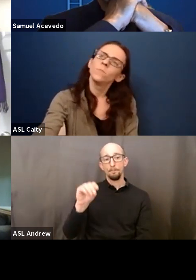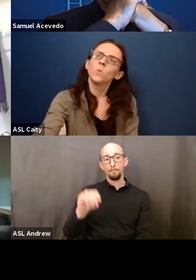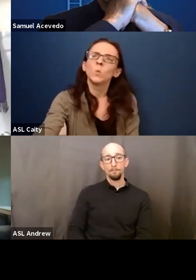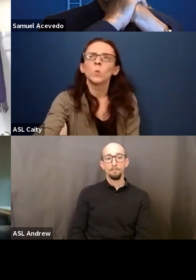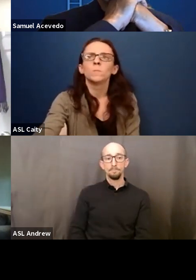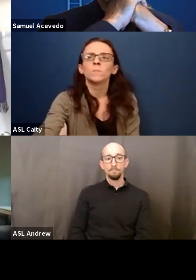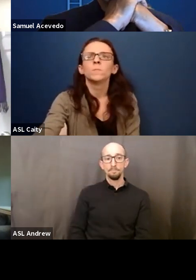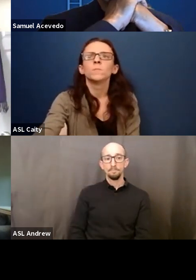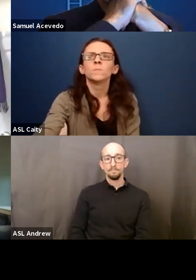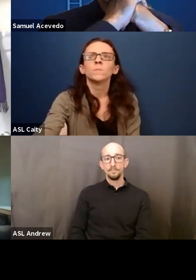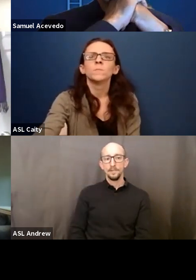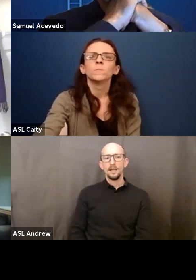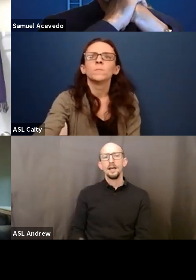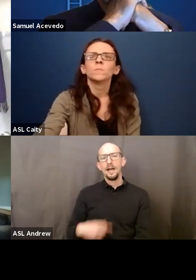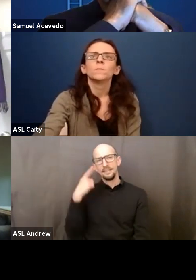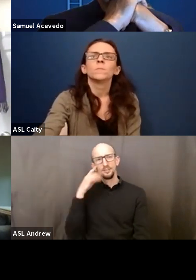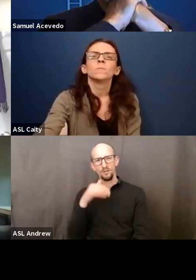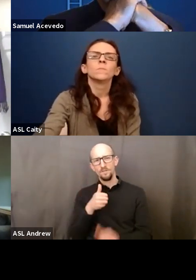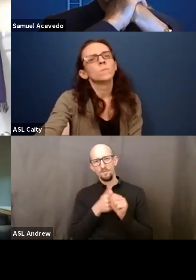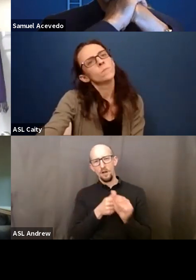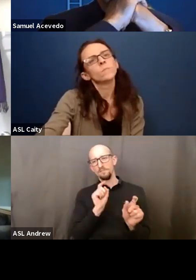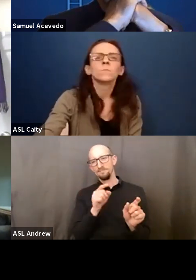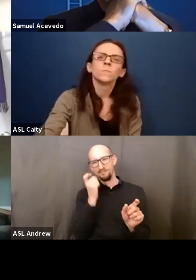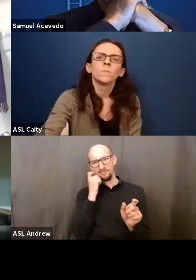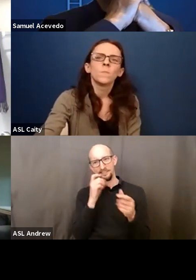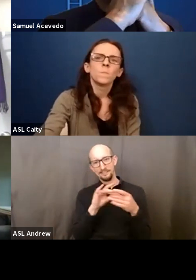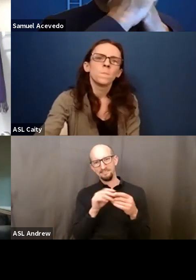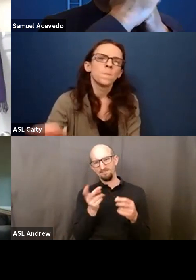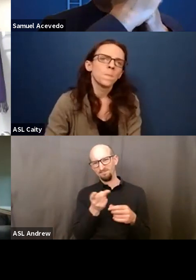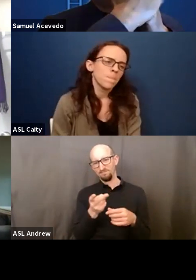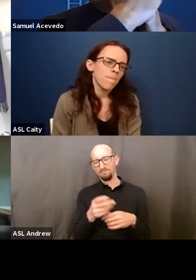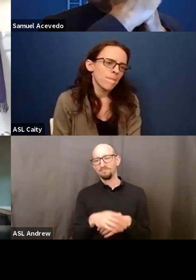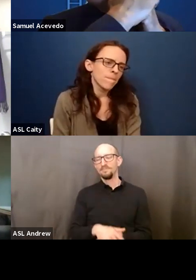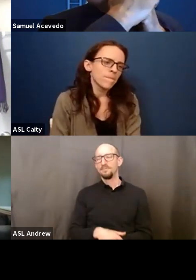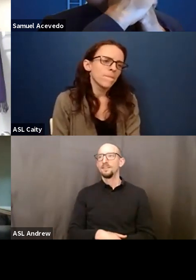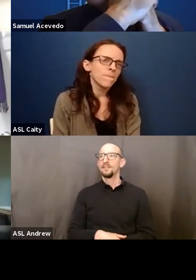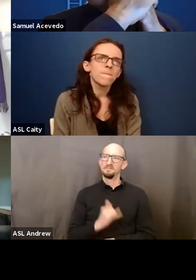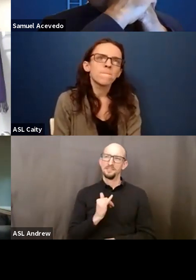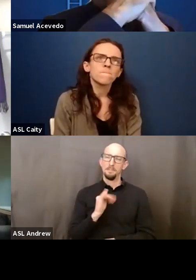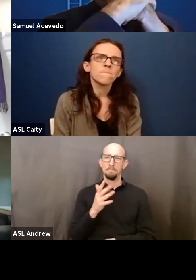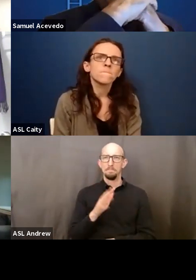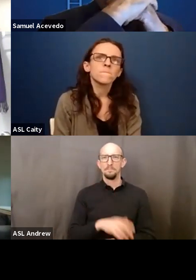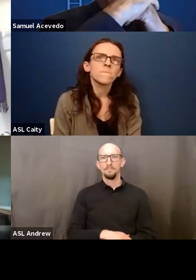I'm sort of, I think, following on these last two comments.